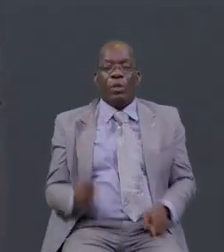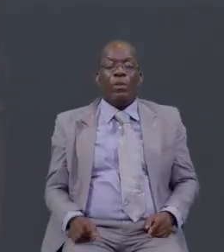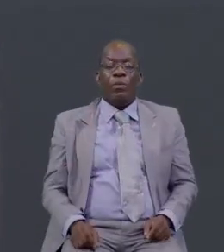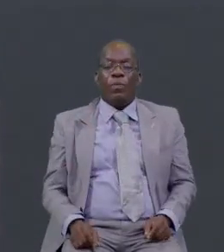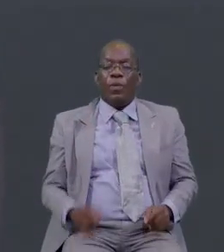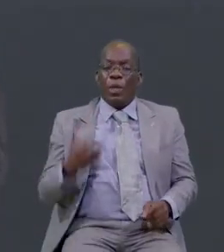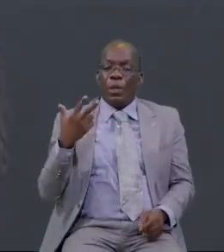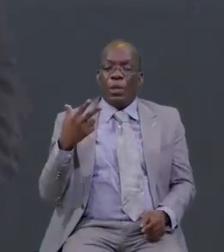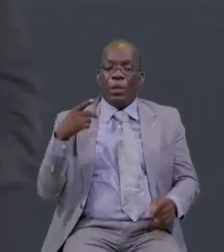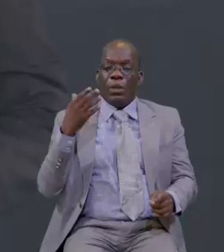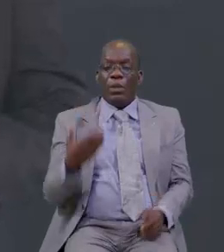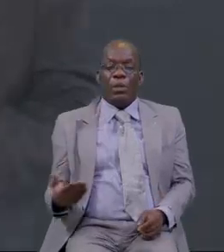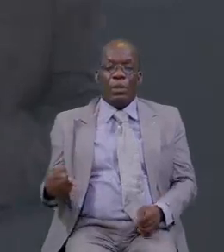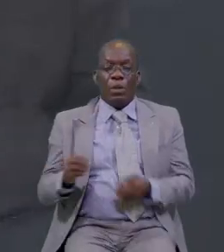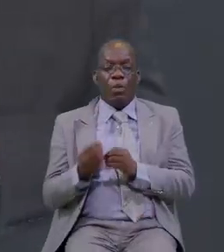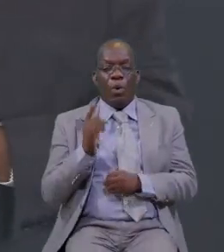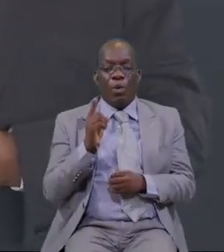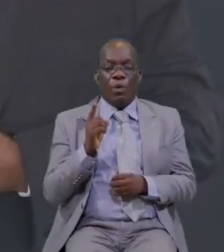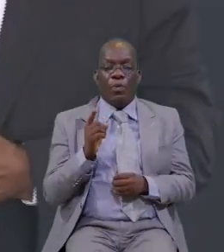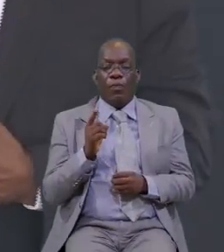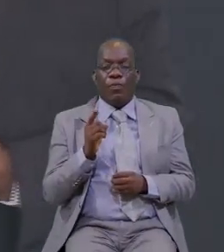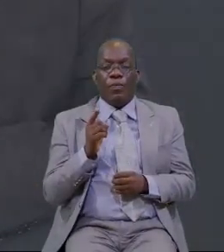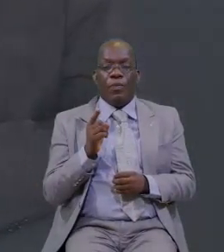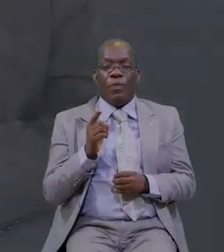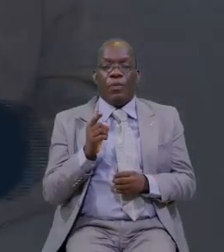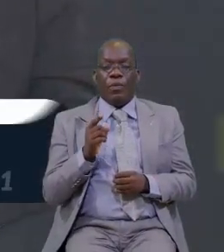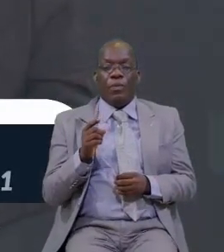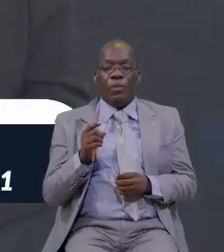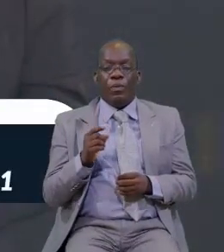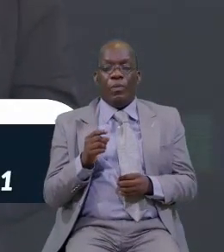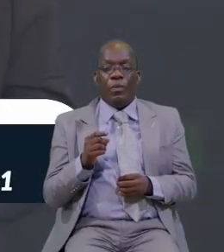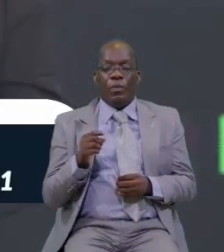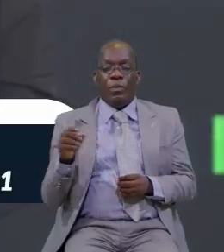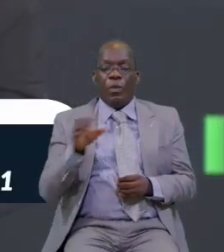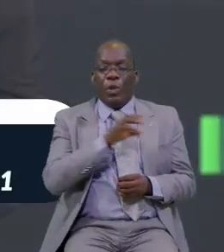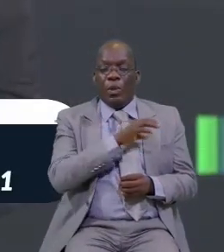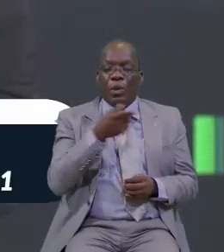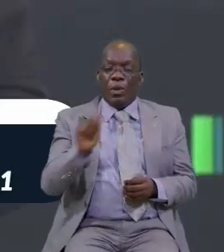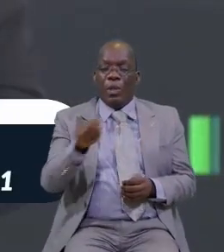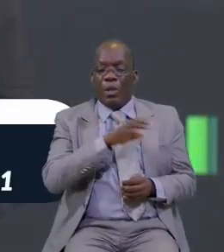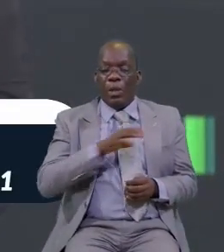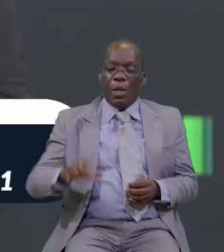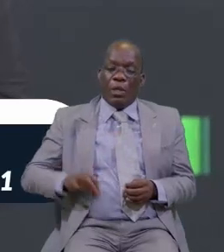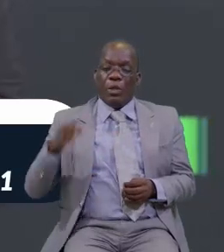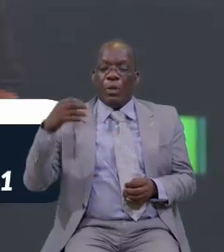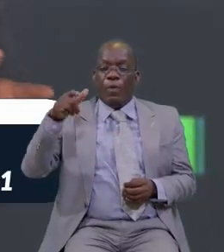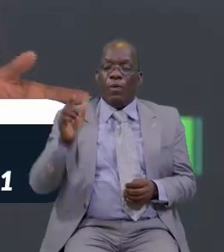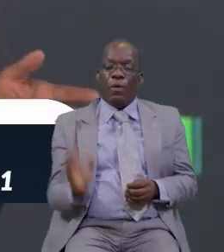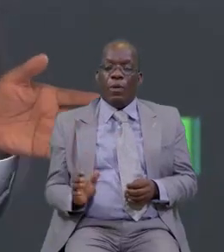Number 1 is the Christ of God. Number 2,